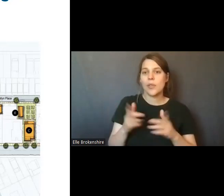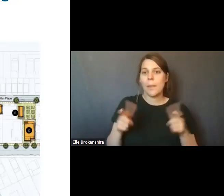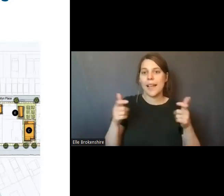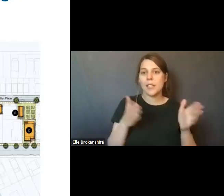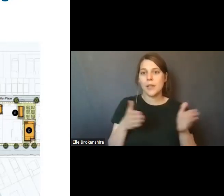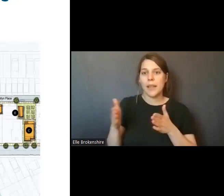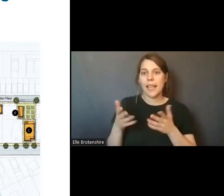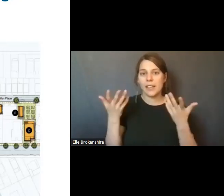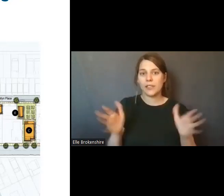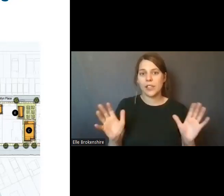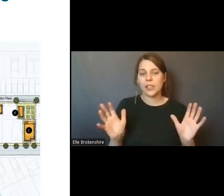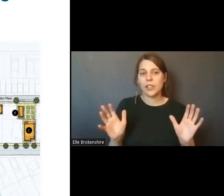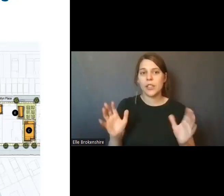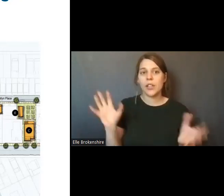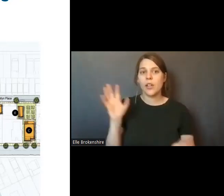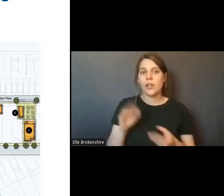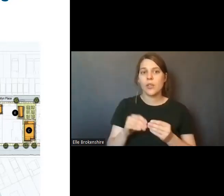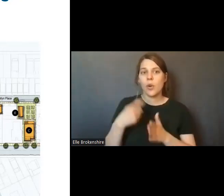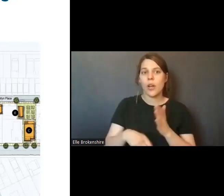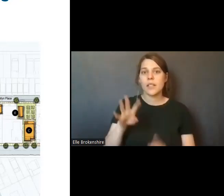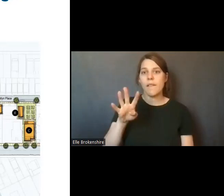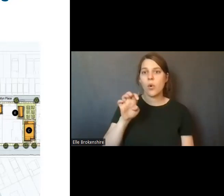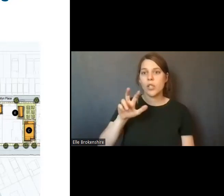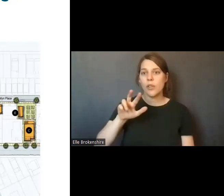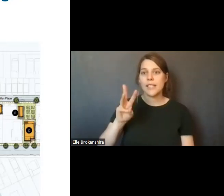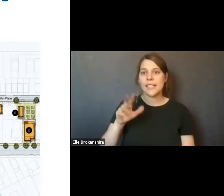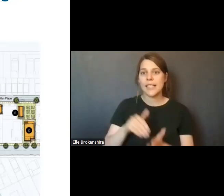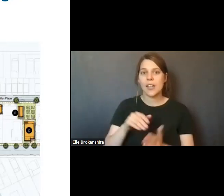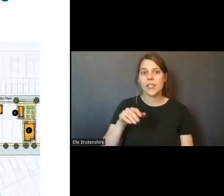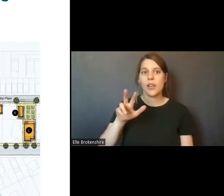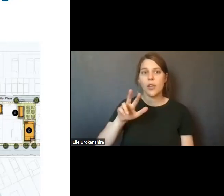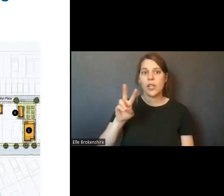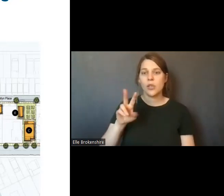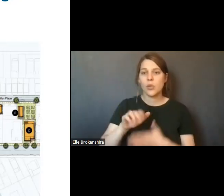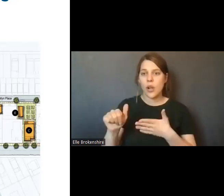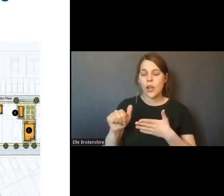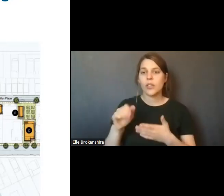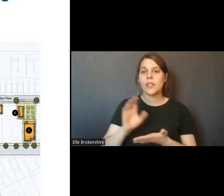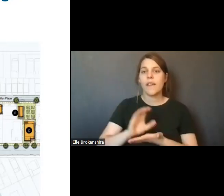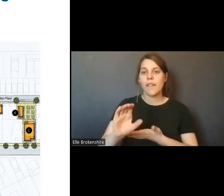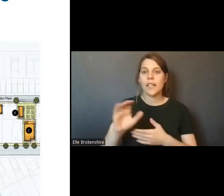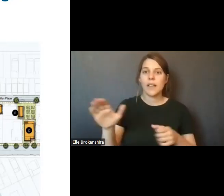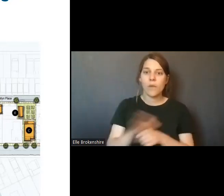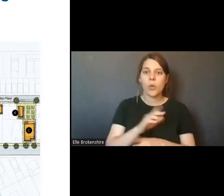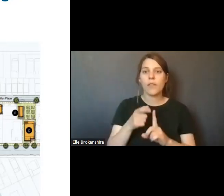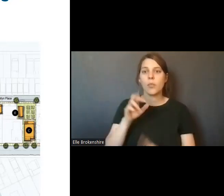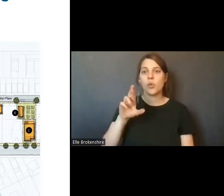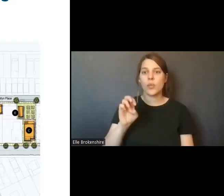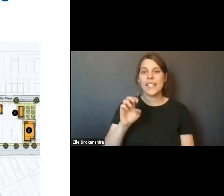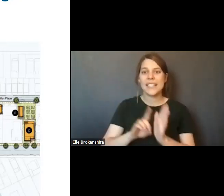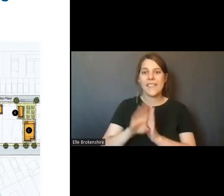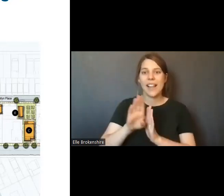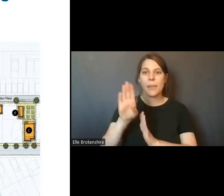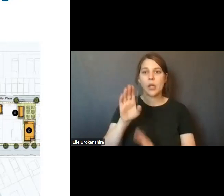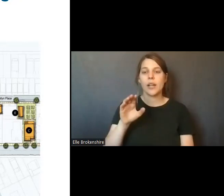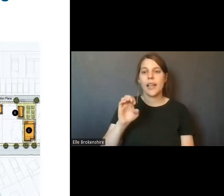this phase are $436,032 to be funded entirely by redeveloper equity. Urban Academy